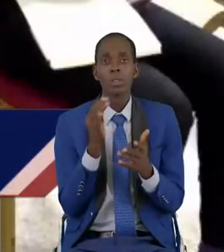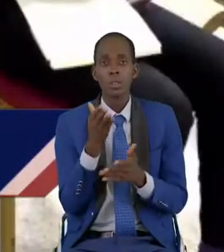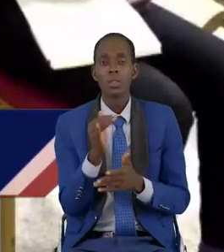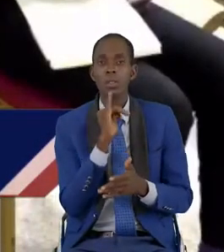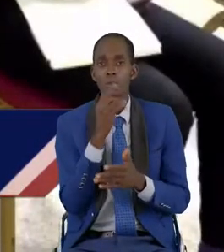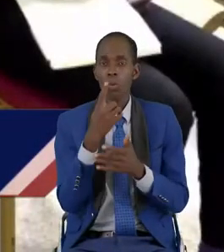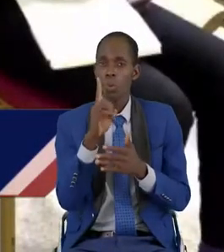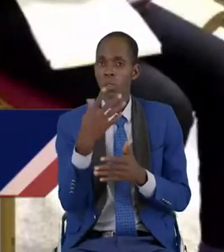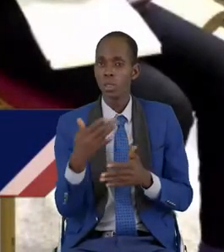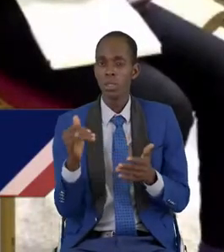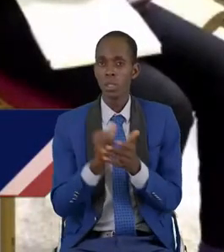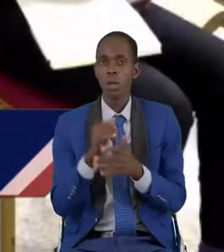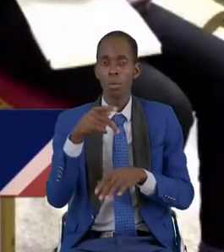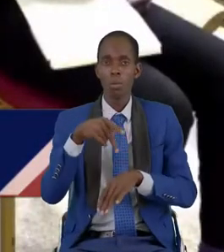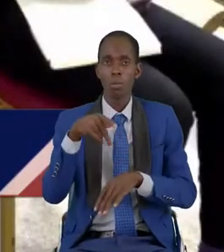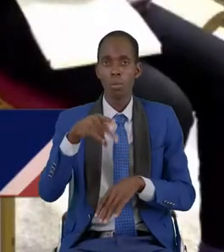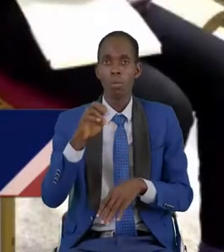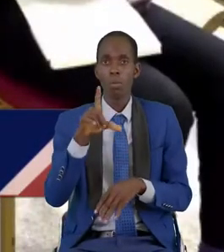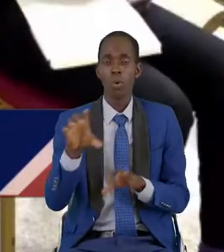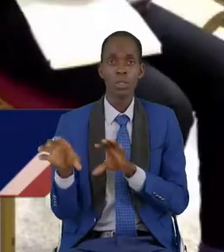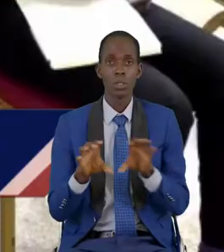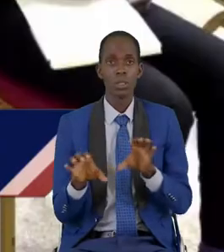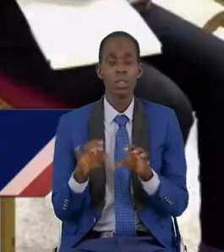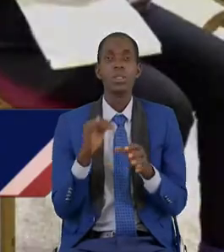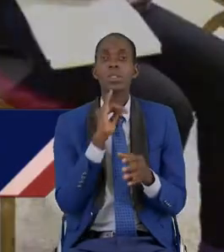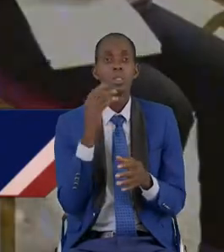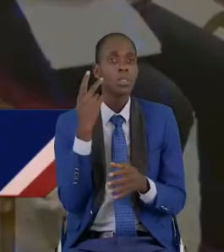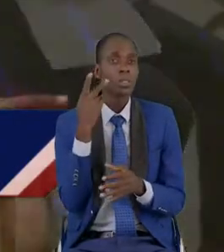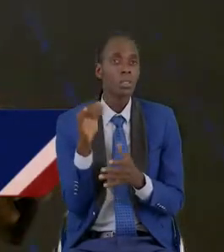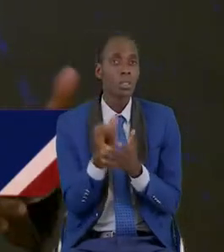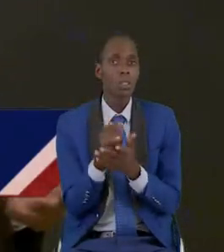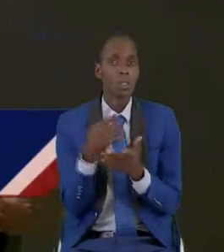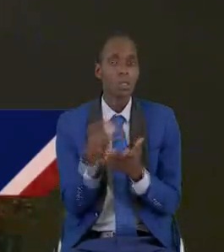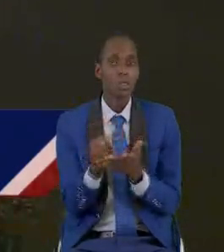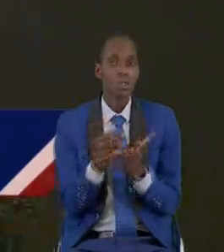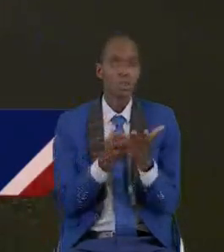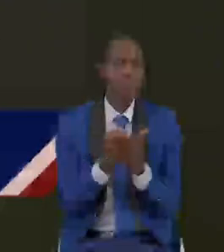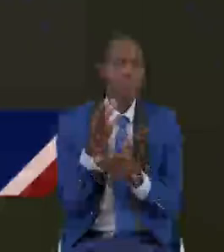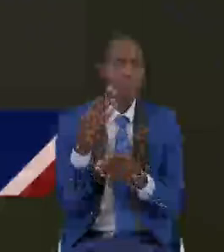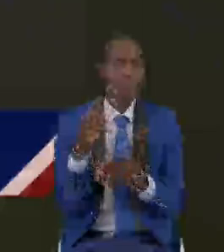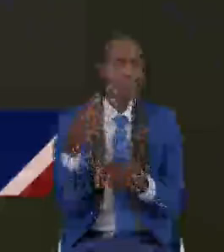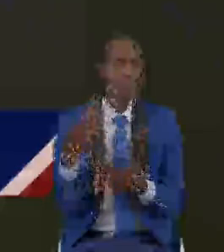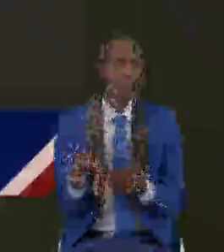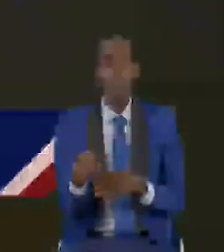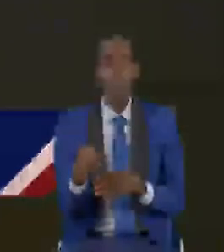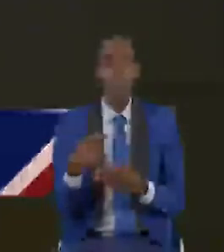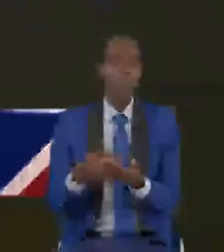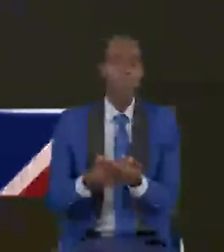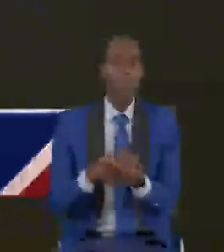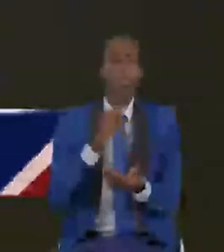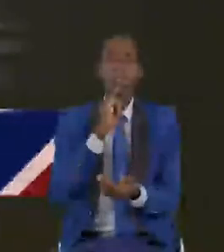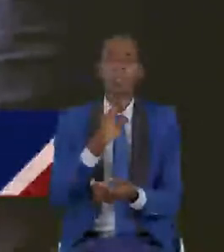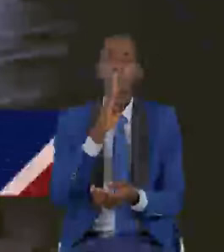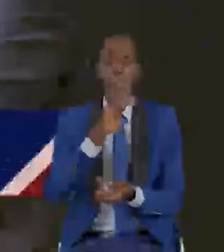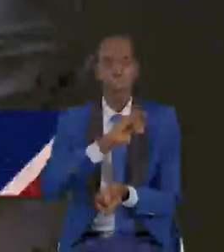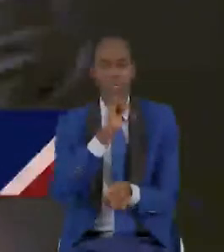did. He saw that the truth of the gospel was being turned upside down. He saw that the truth